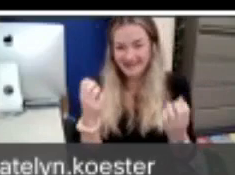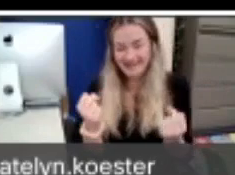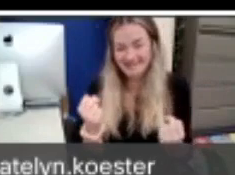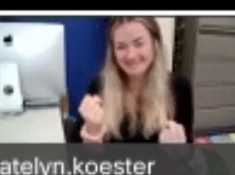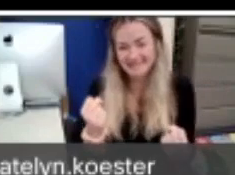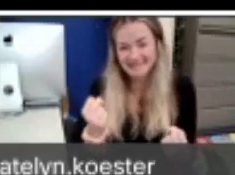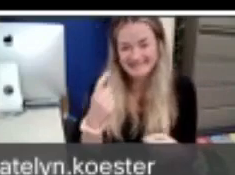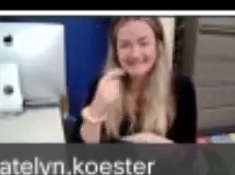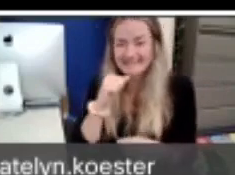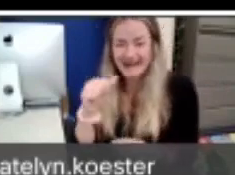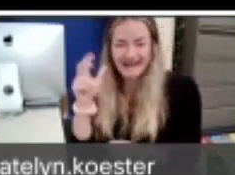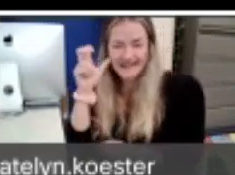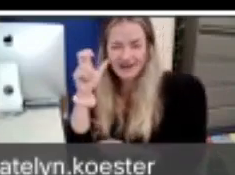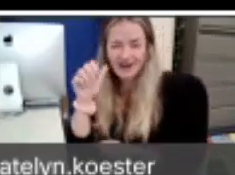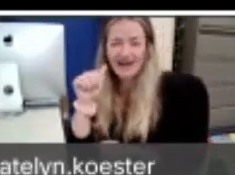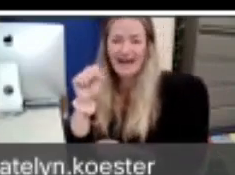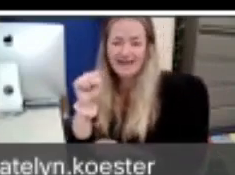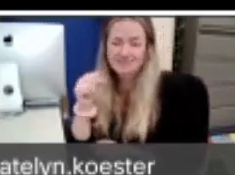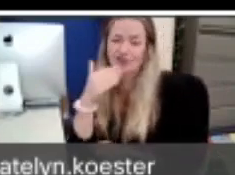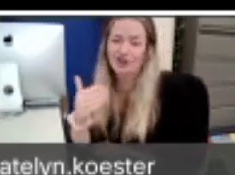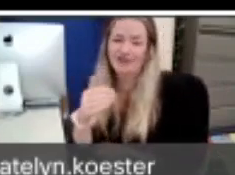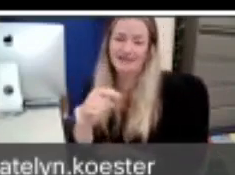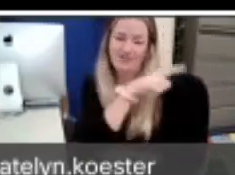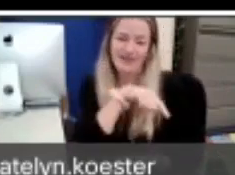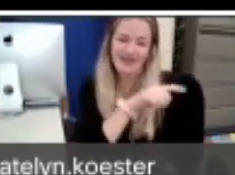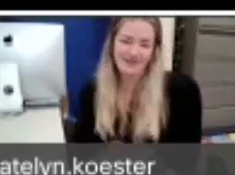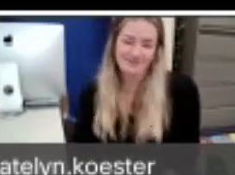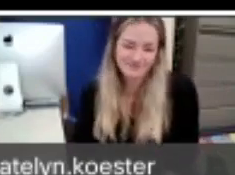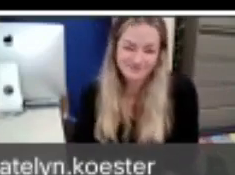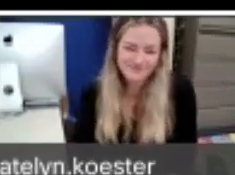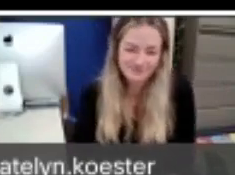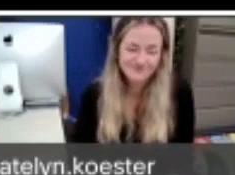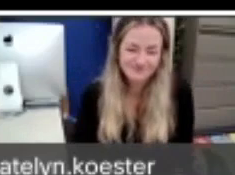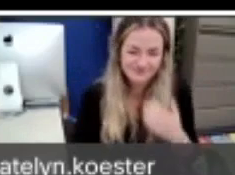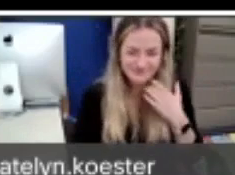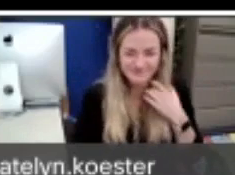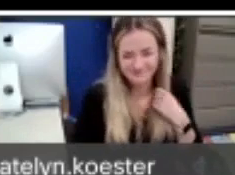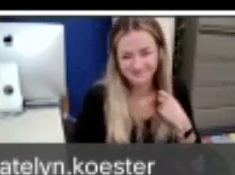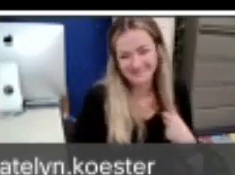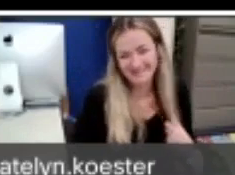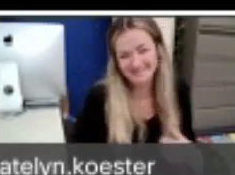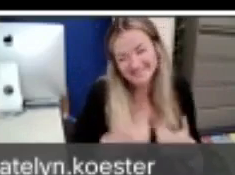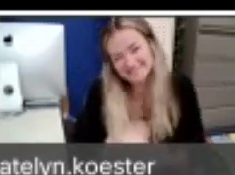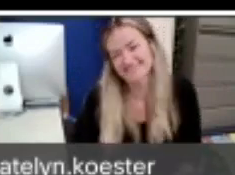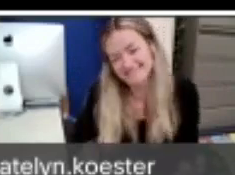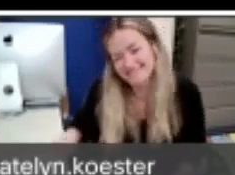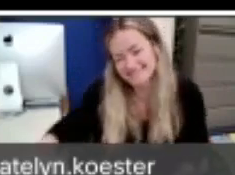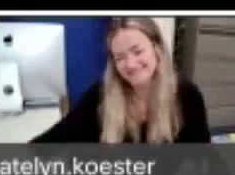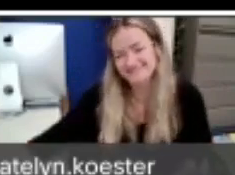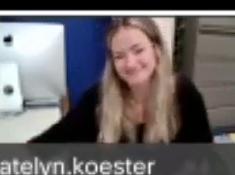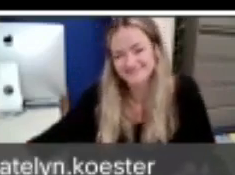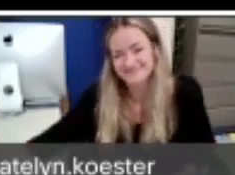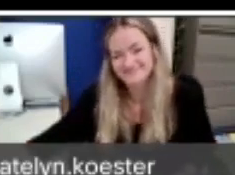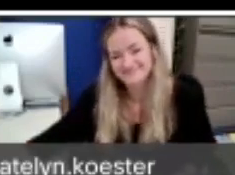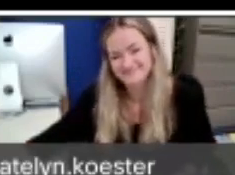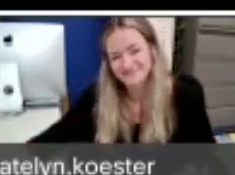had. So I'm the only one that uses sign language and I don't hear as well as they do.